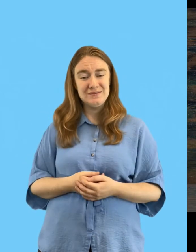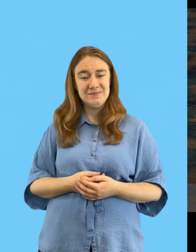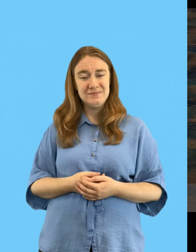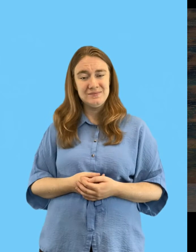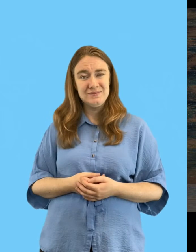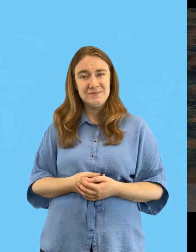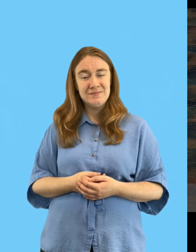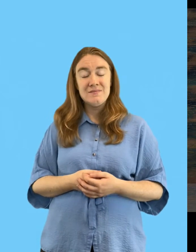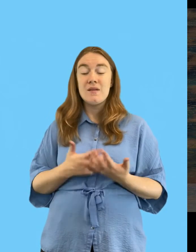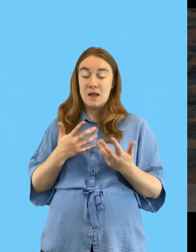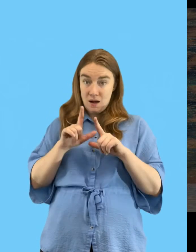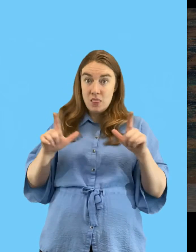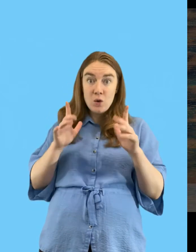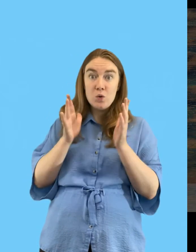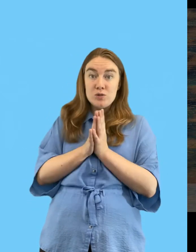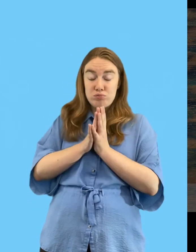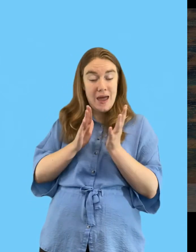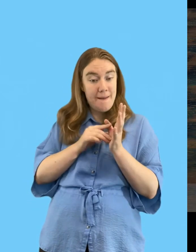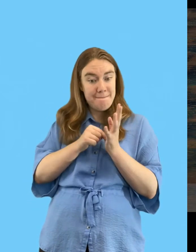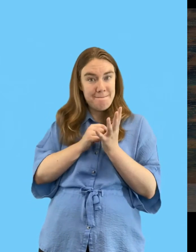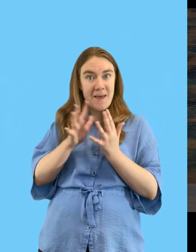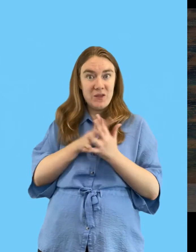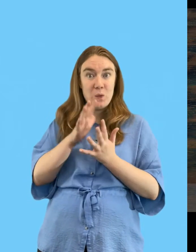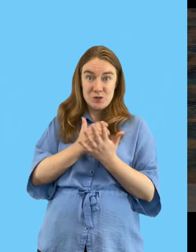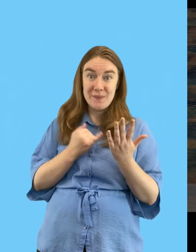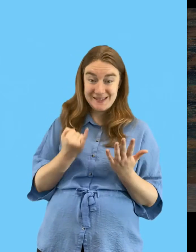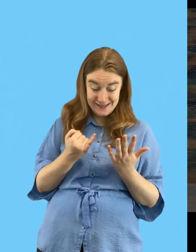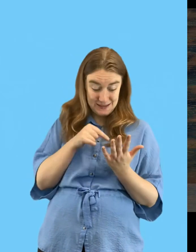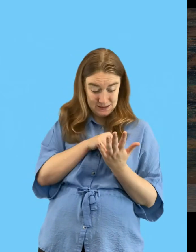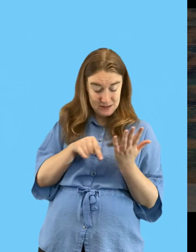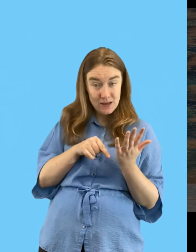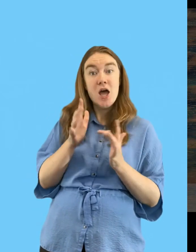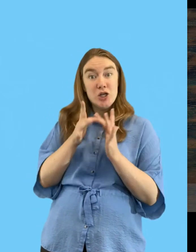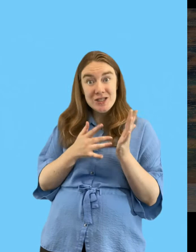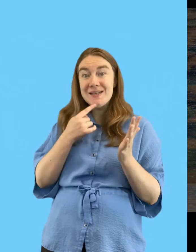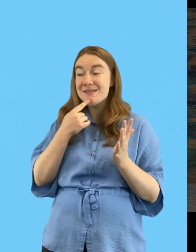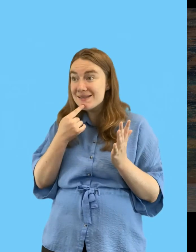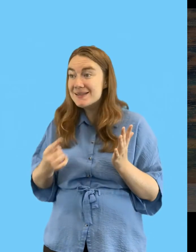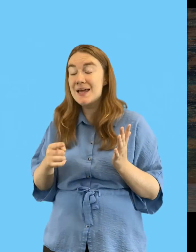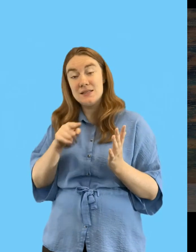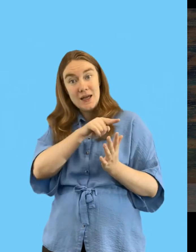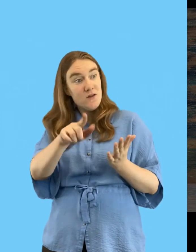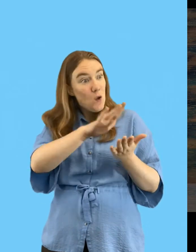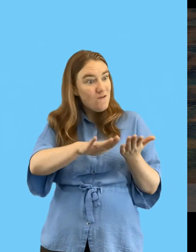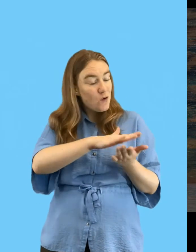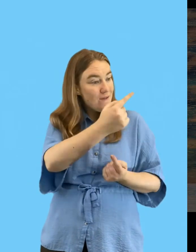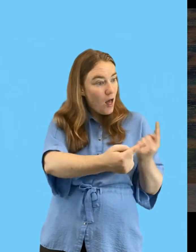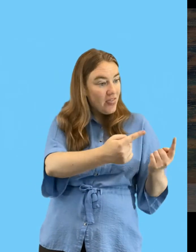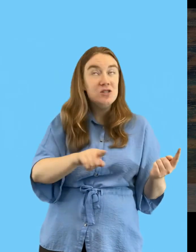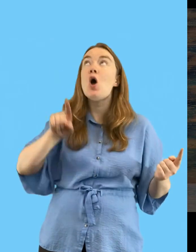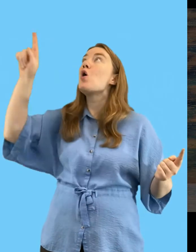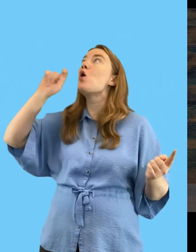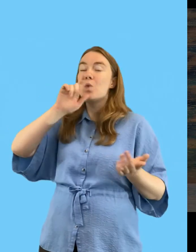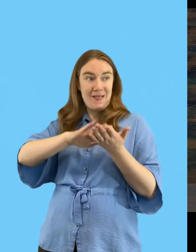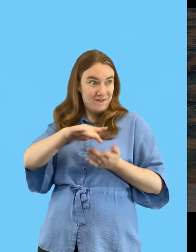Immediately after the Lord's Prayer in Matthew chapter 6, Jesus says, "If you forgive others when they sin against you, your Father will forgive you also.